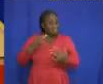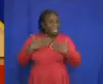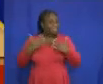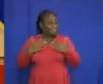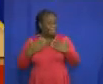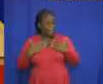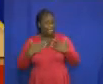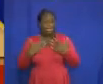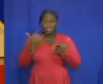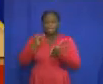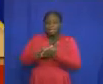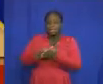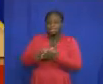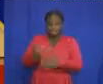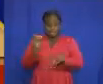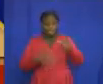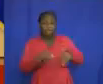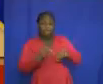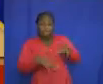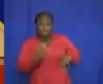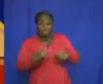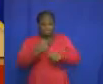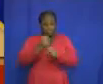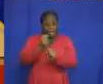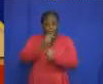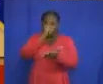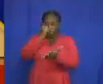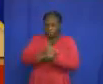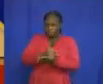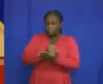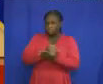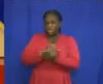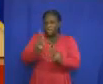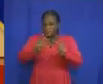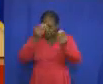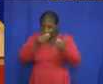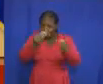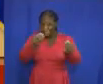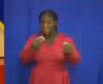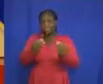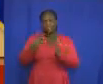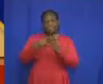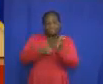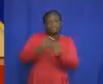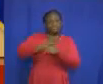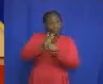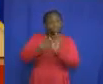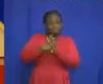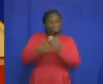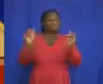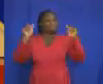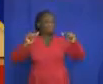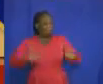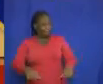the significant investments we have made in ensuring compliance with the safety protocols have enabled us